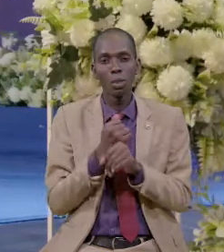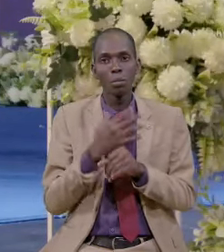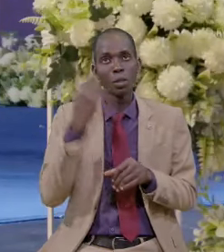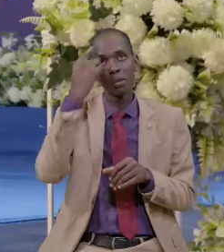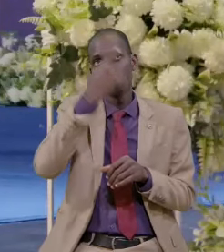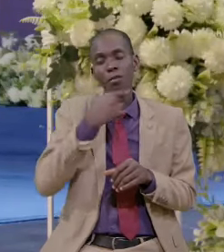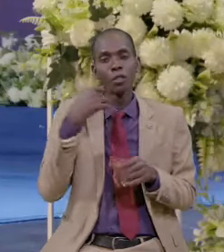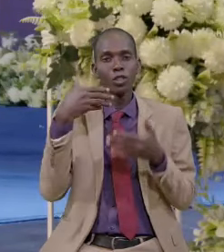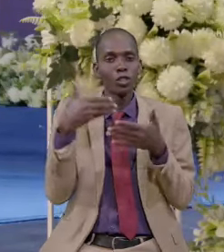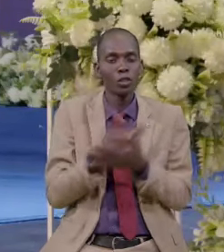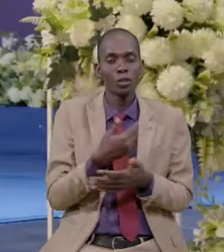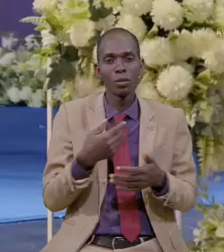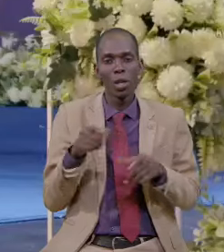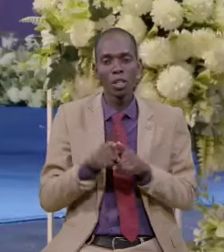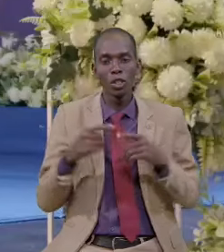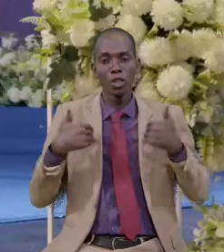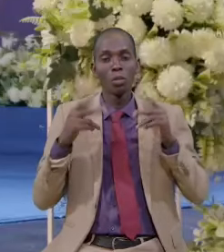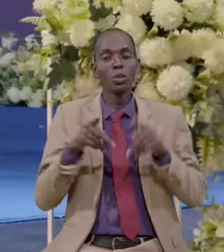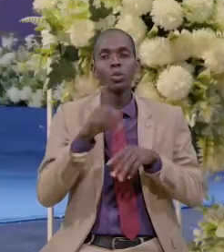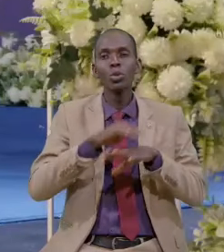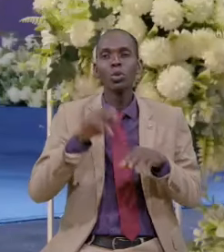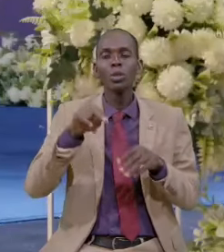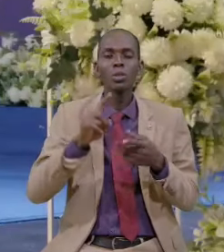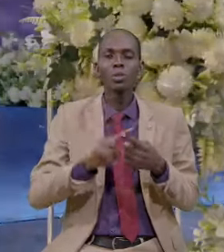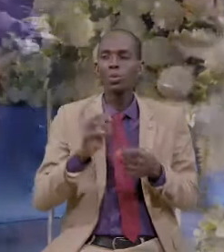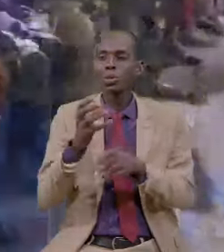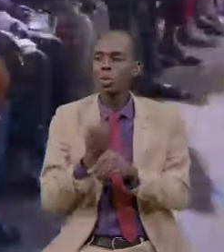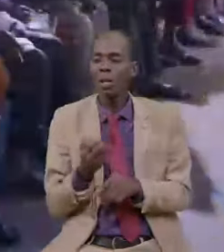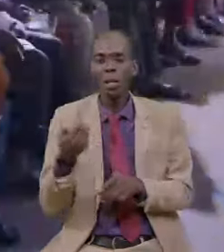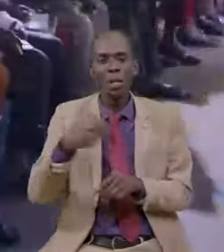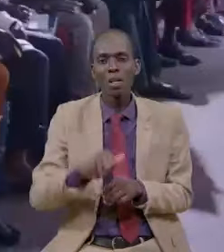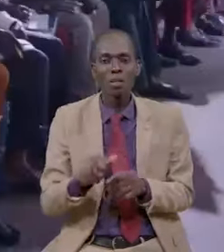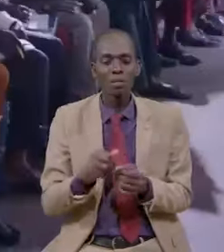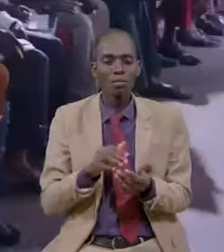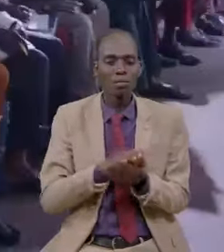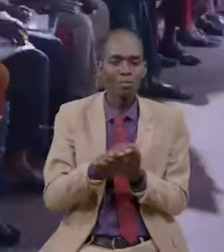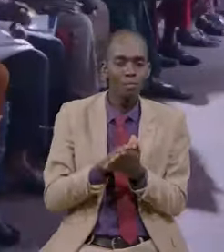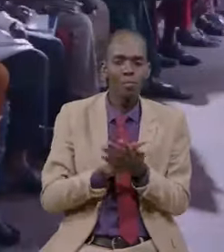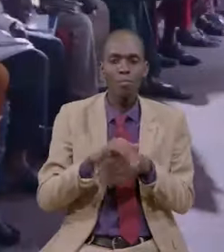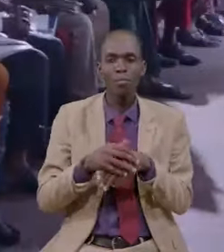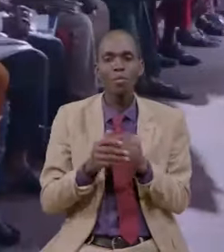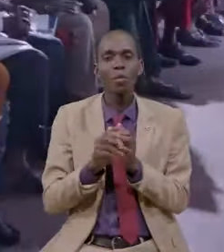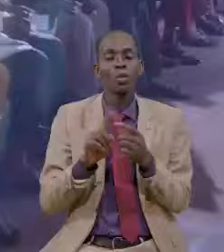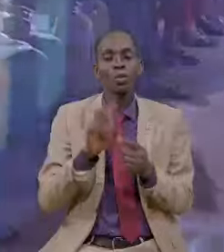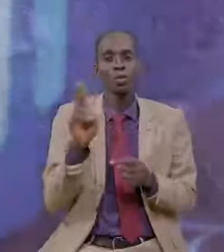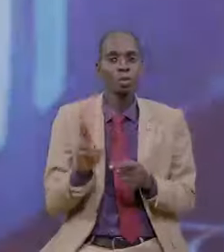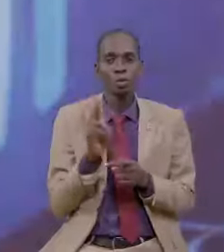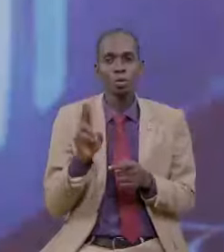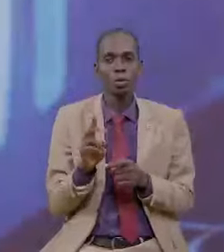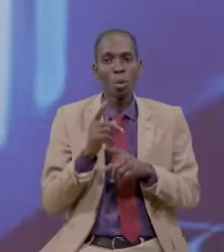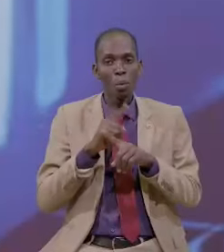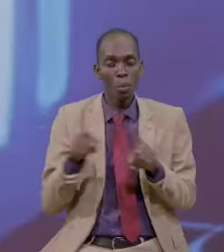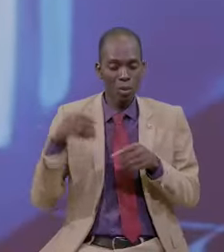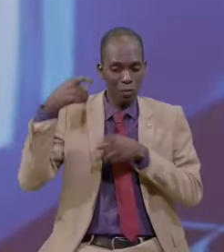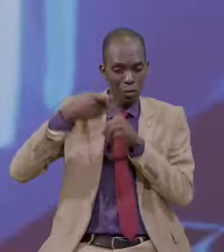anything. I said you don't need to rub anything. From the inside, all the wrinkles